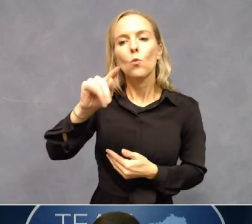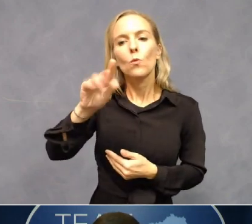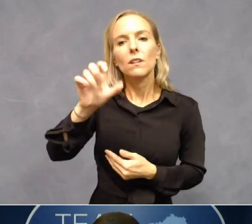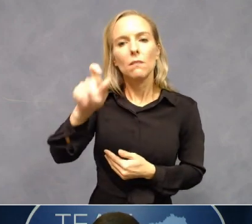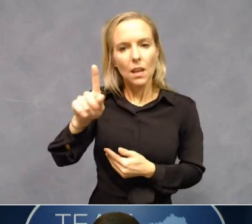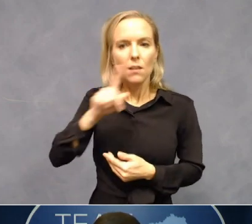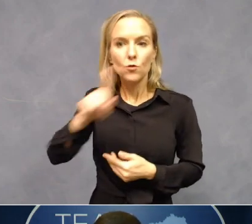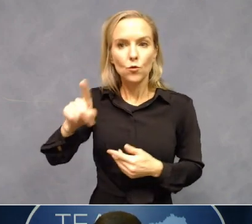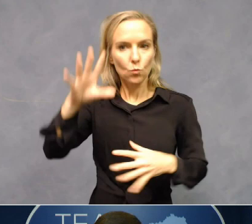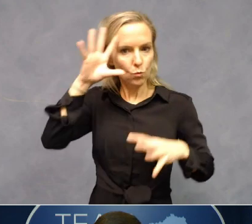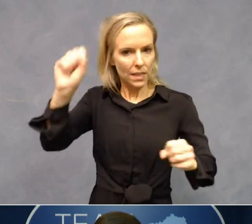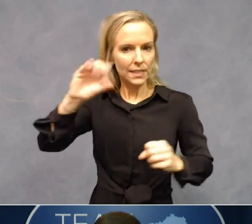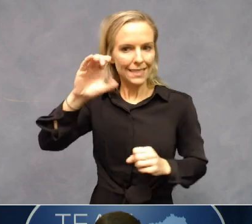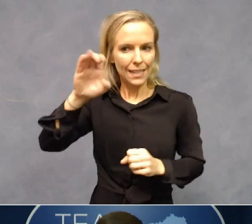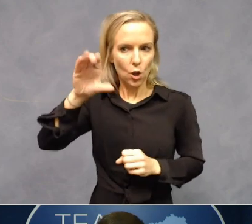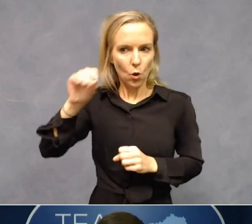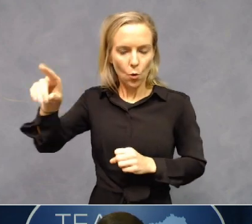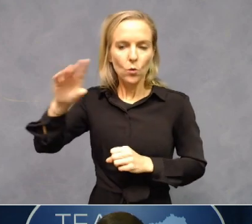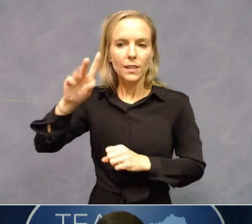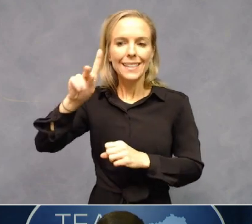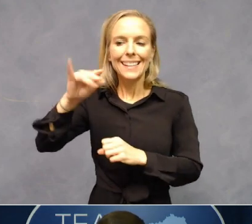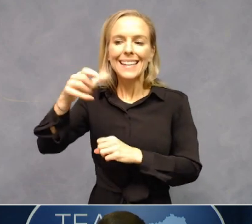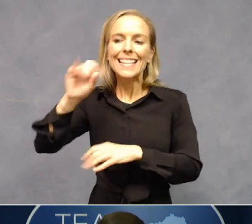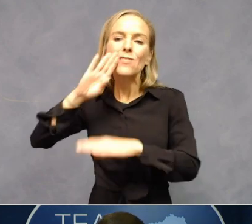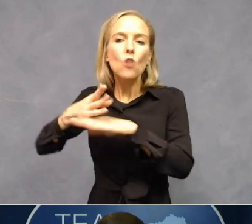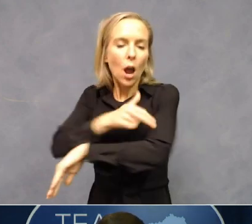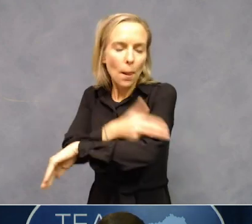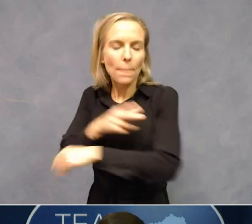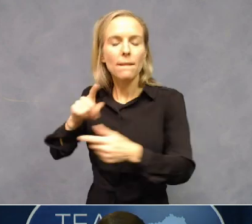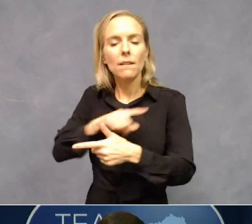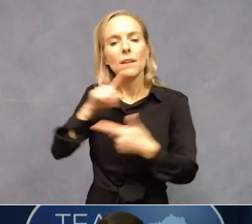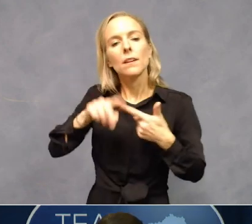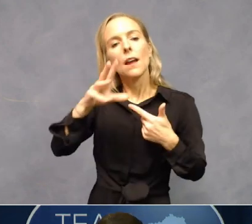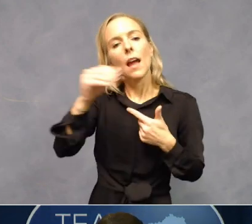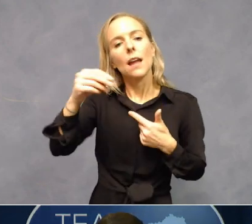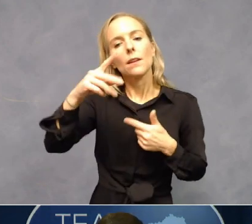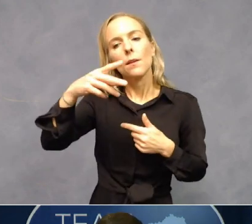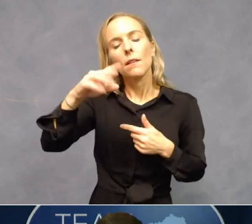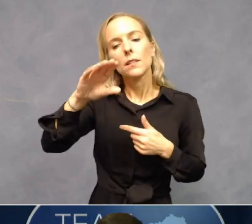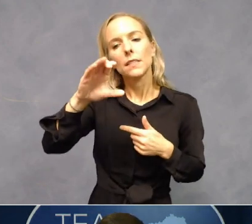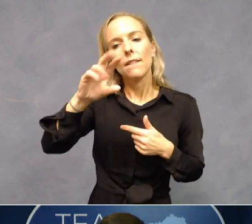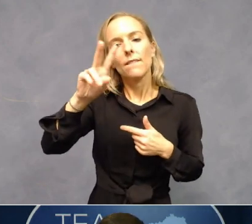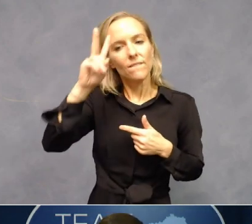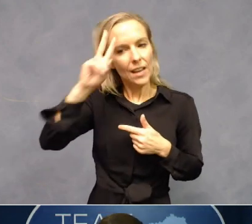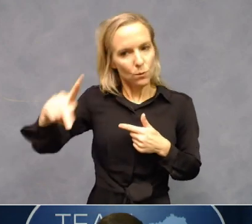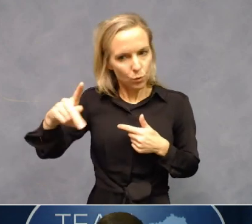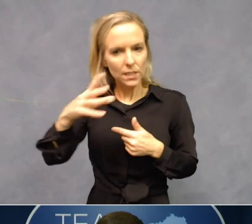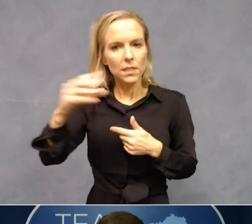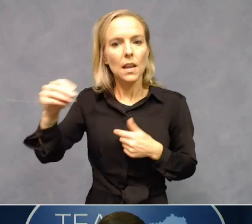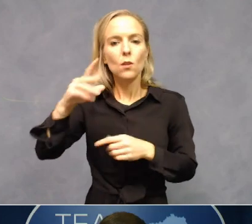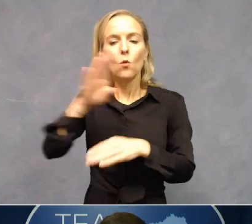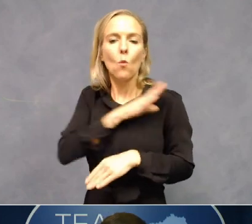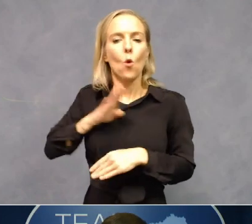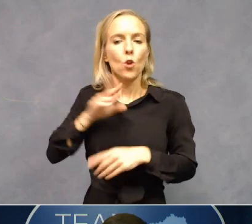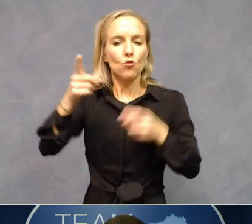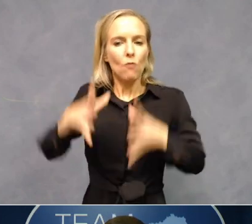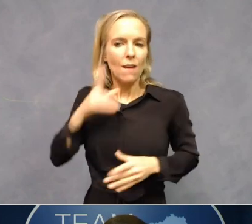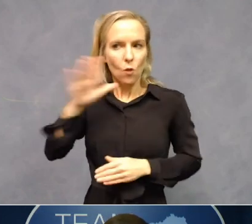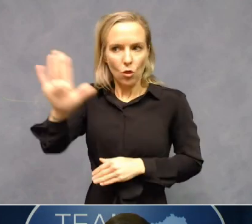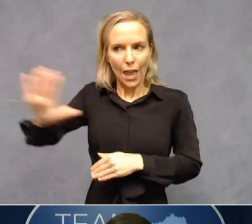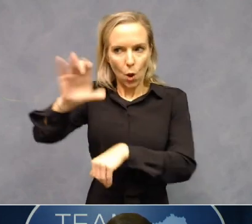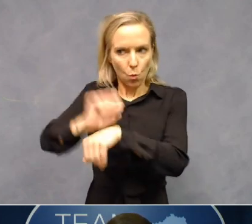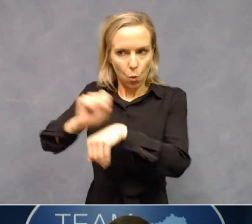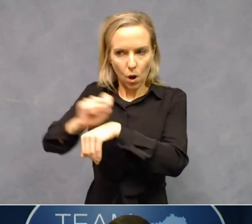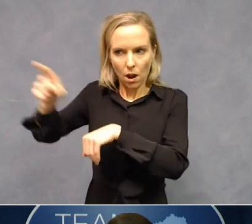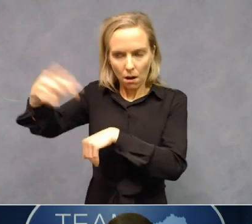Daughter, and Donovan Blackburn, Pikeville Medical Center CEO and Vice President of the Board of Directors for their work. I also got